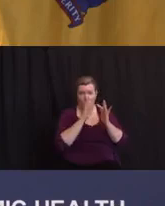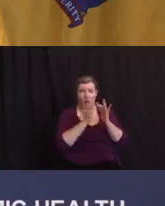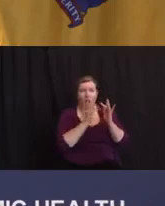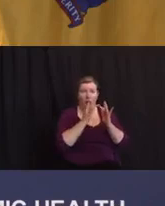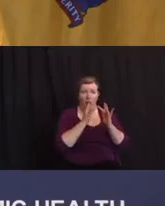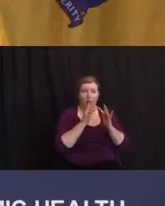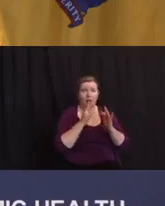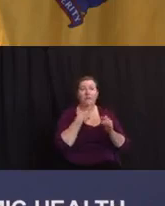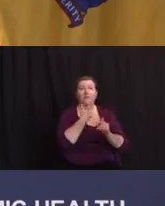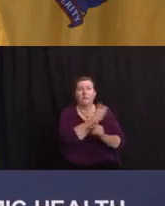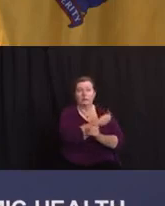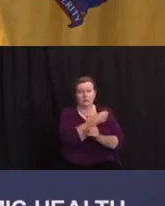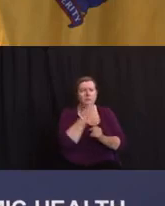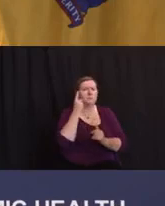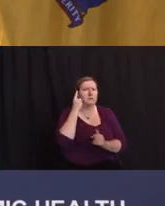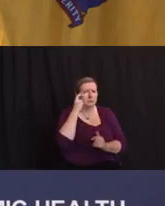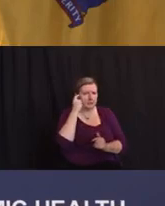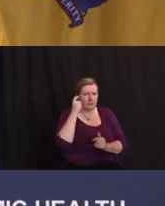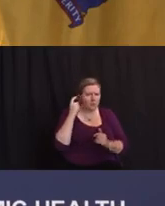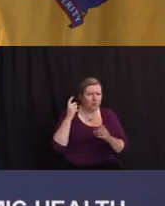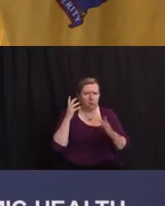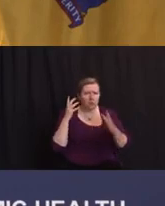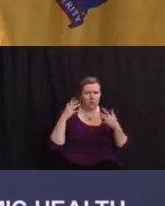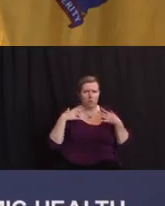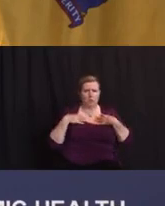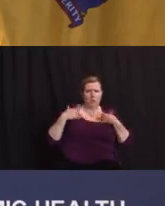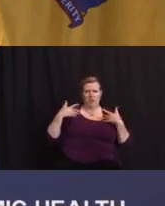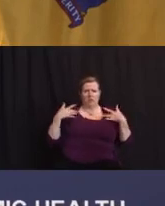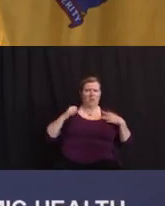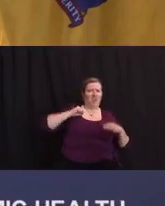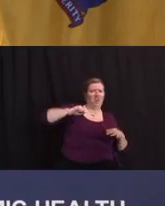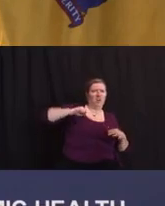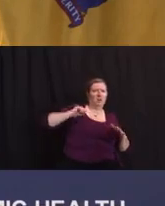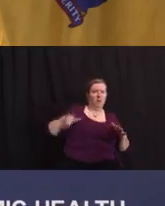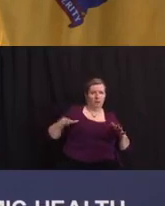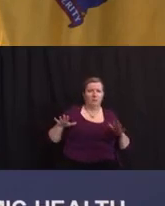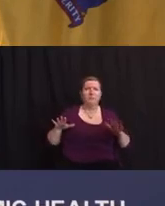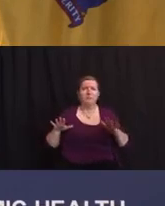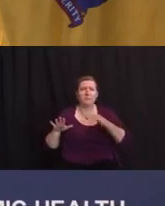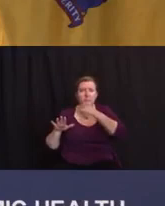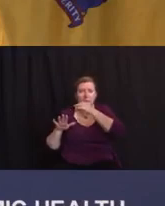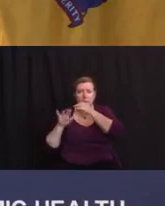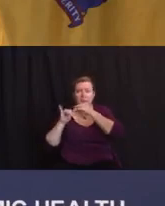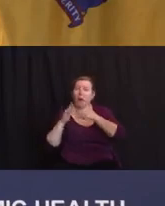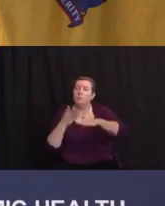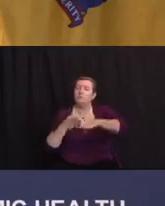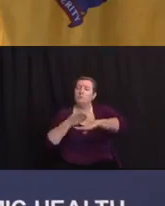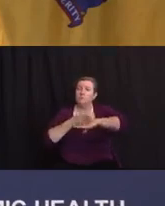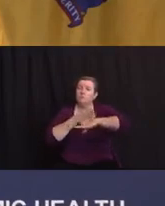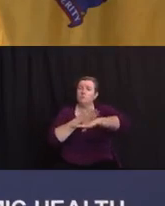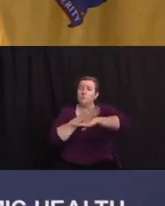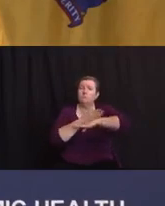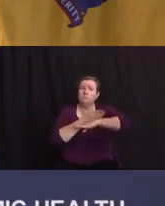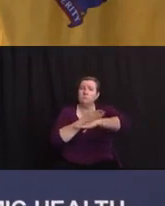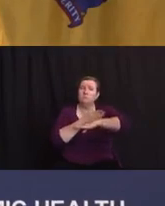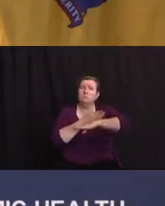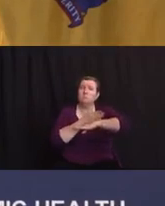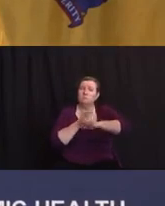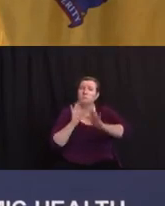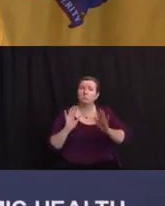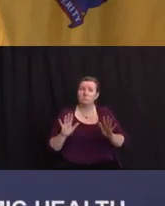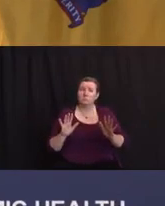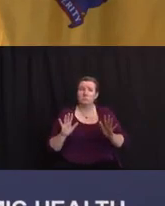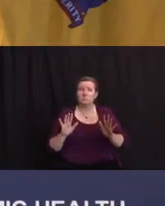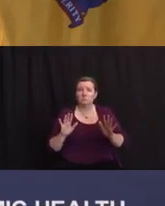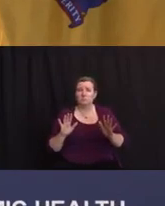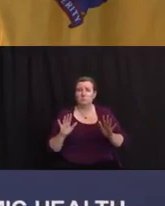number of reasons, according to the author, has been going in a good direction. It's still too high, but relative to